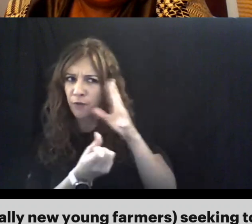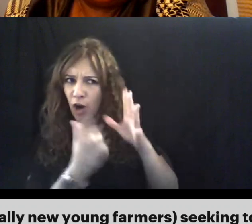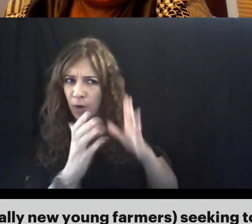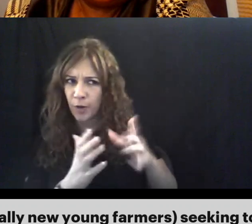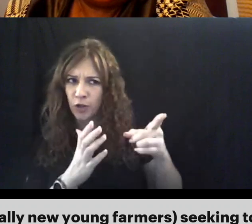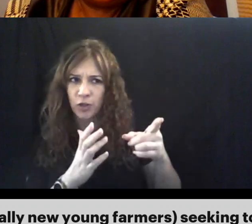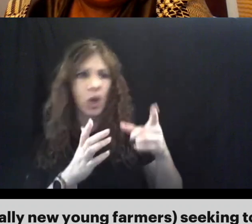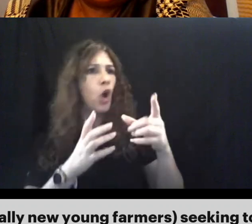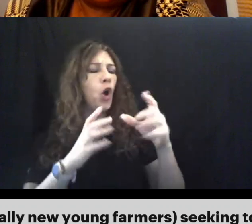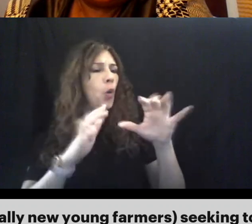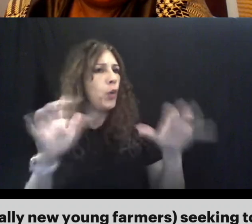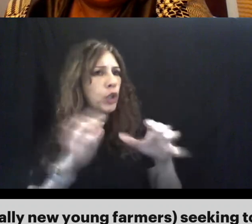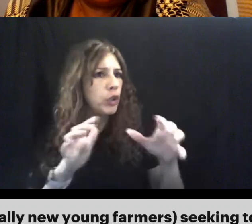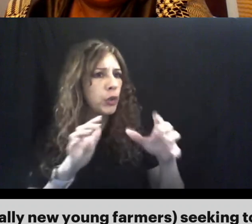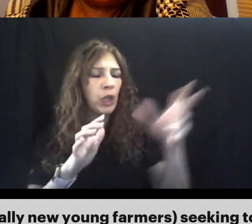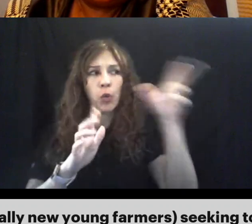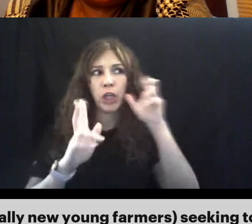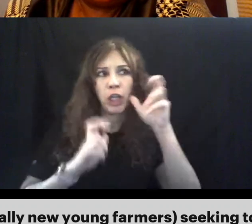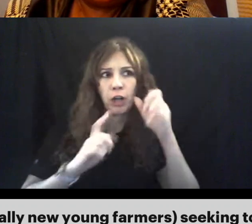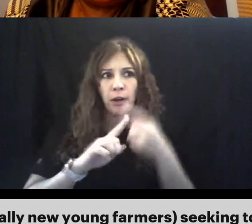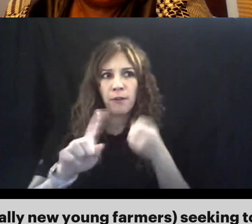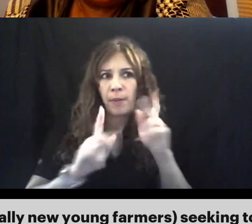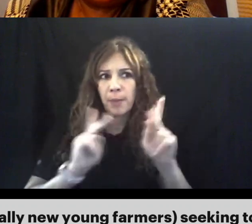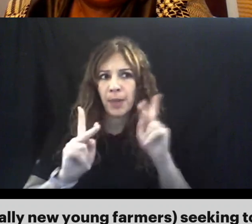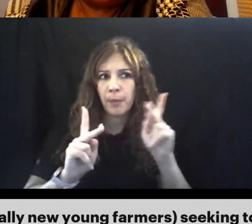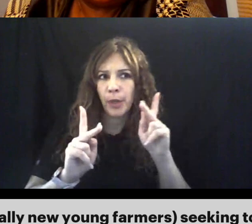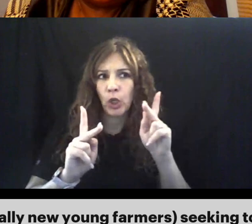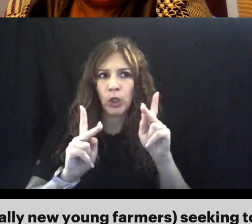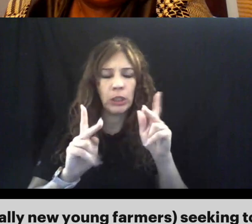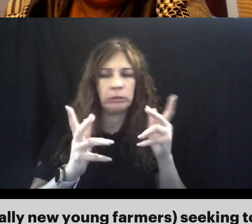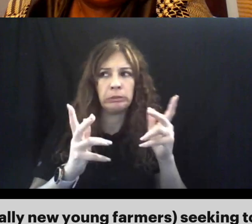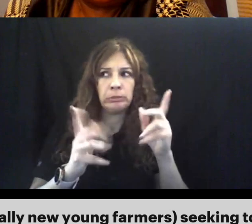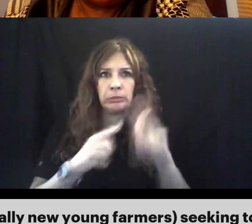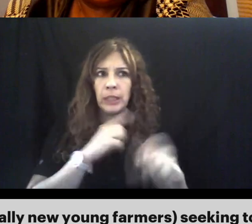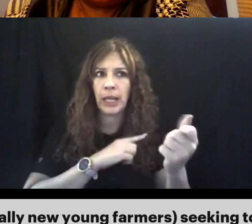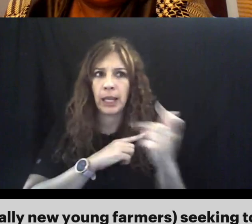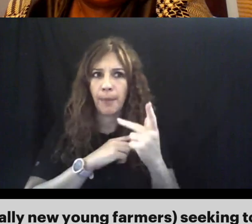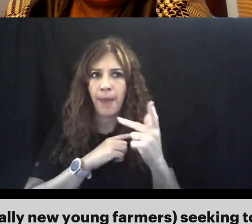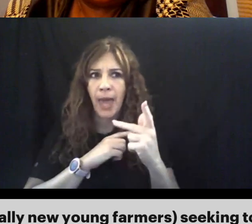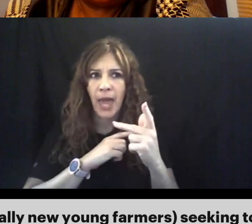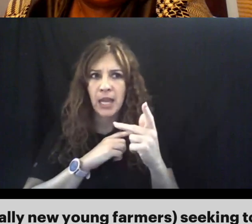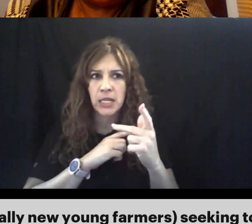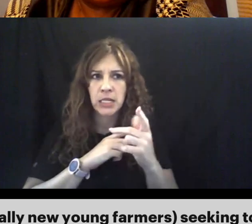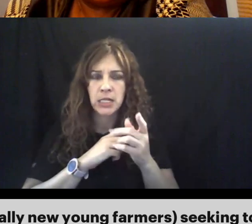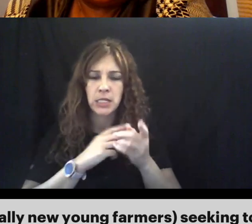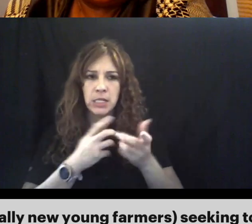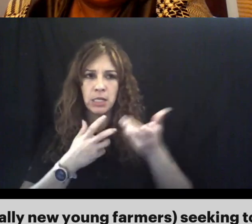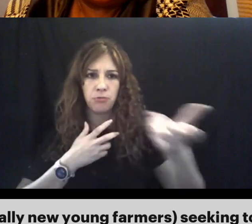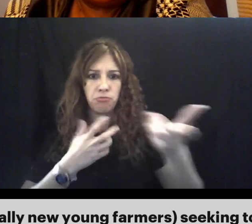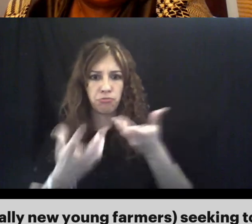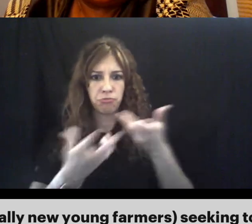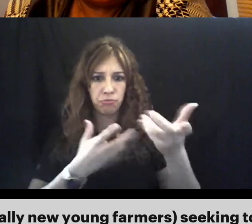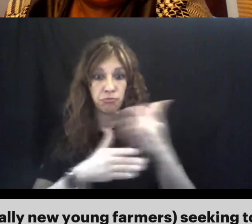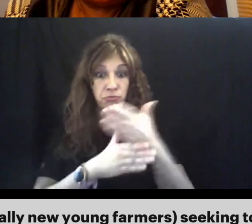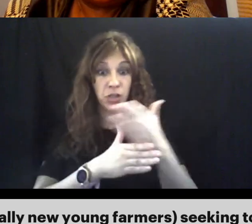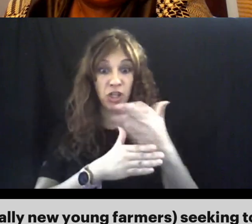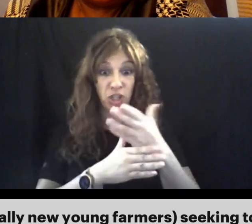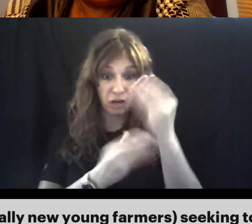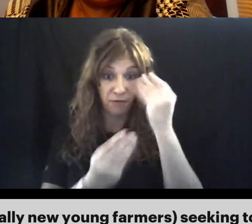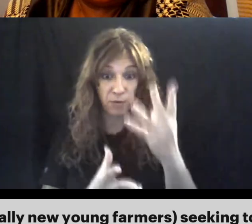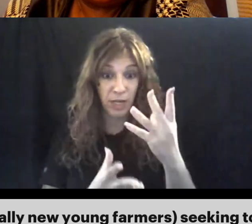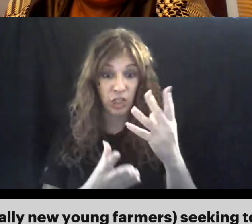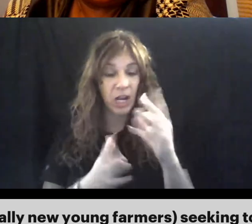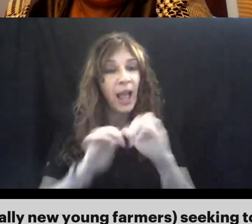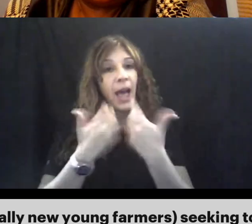are you hearing from the folks who are like, I can't come back? And how are we having those conversations on an